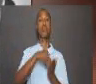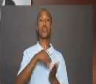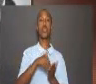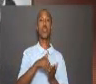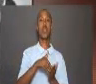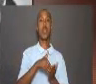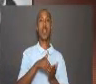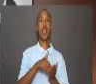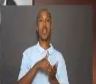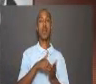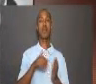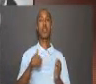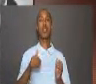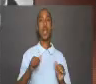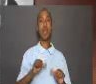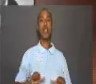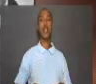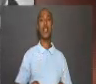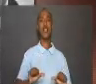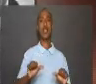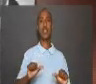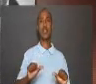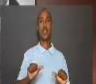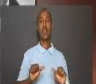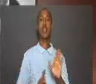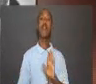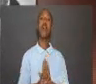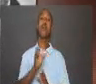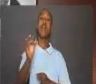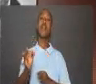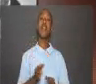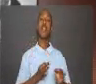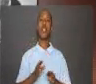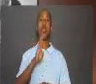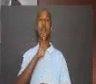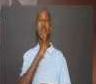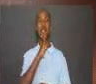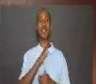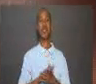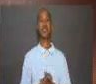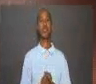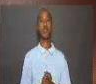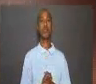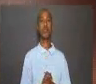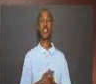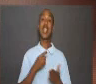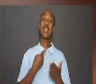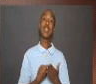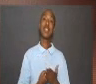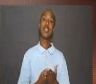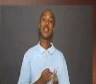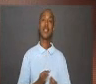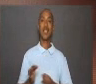also simultaneously developed a definition for bases. They